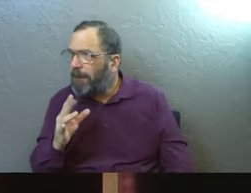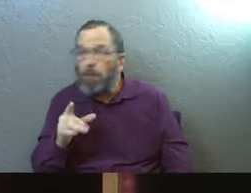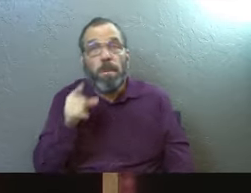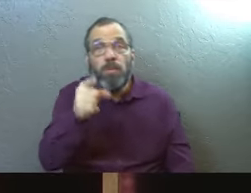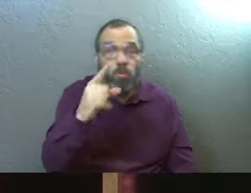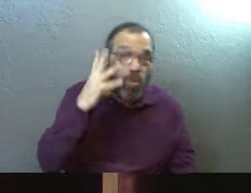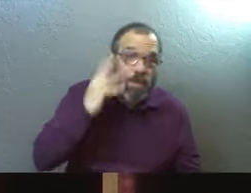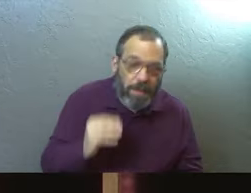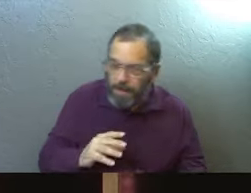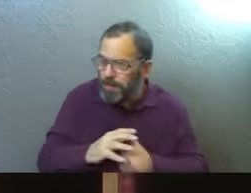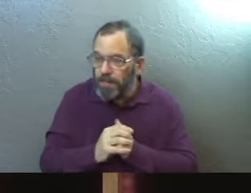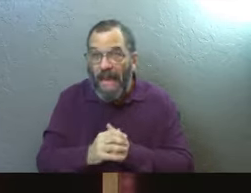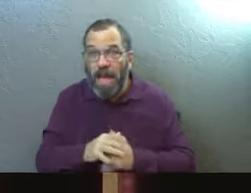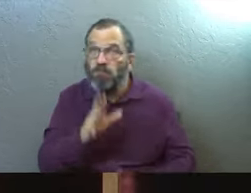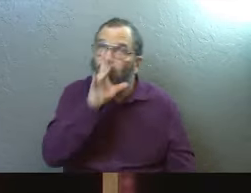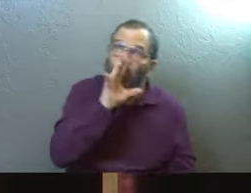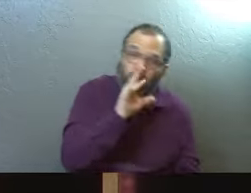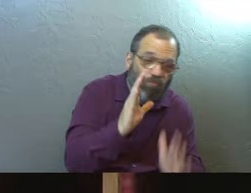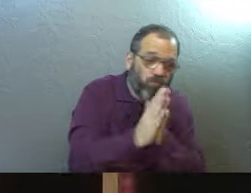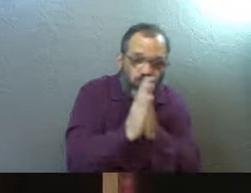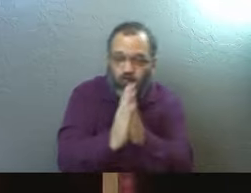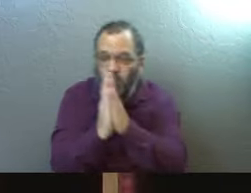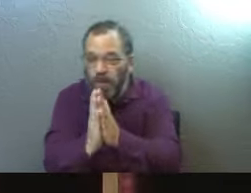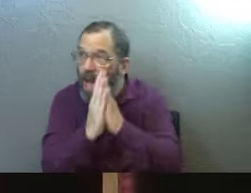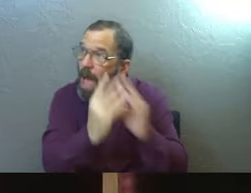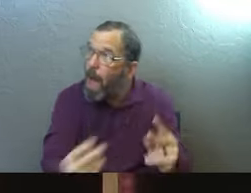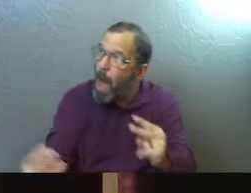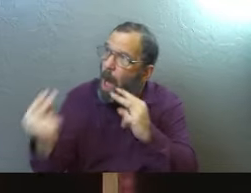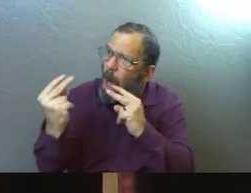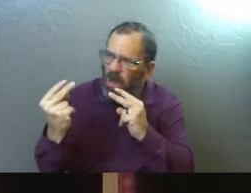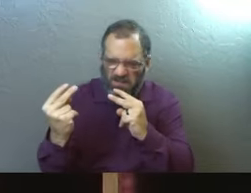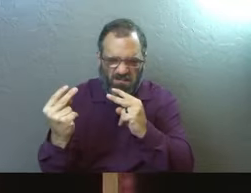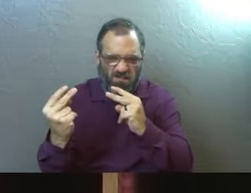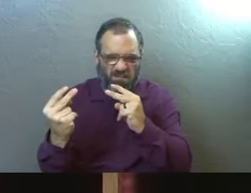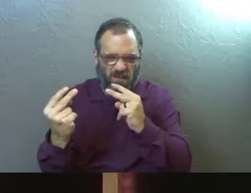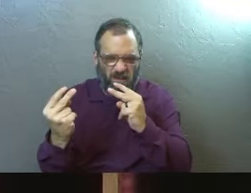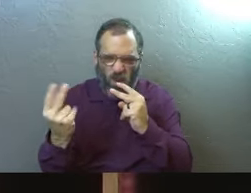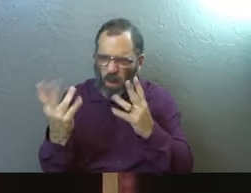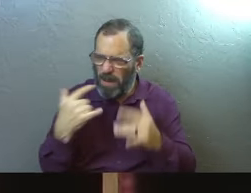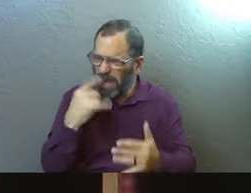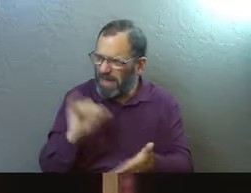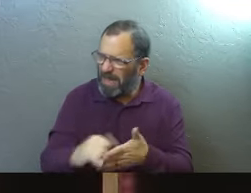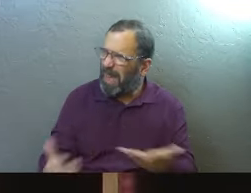in a situation and you spoke and later on you looked back and you're like, why in the world did I say